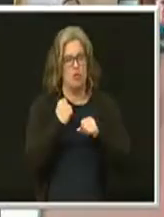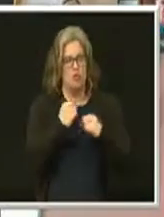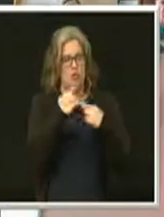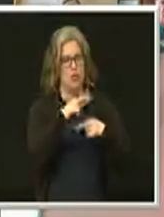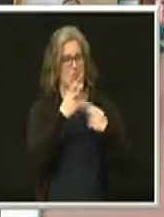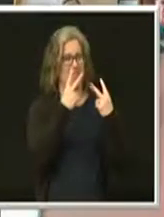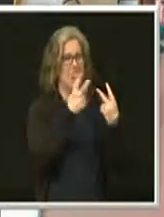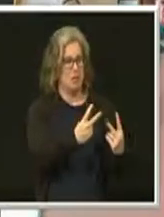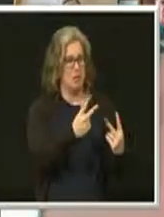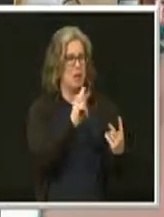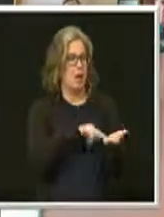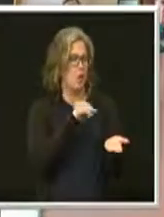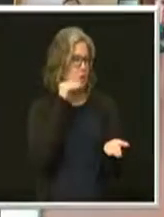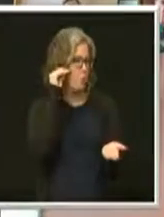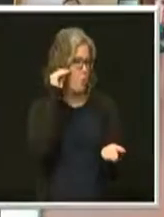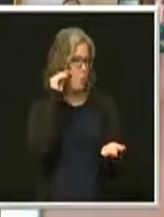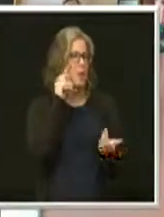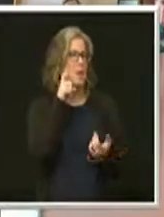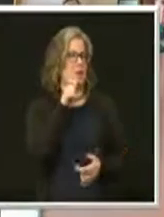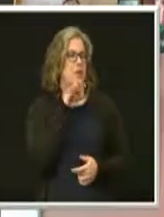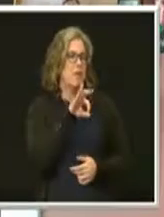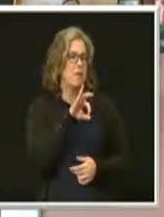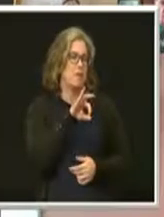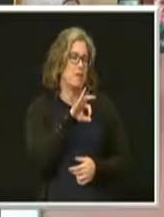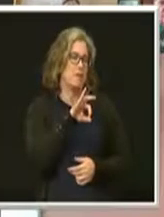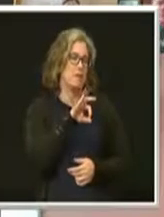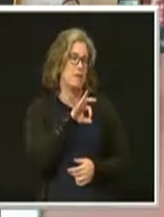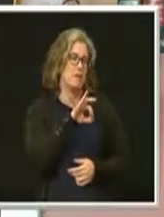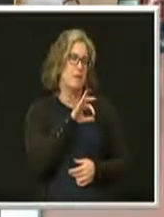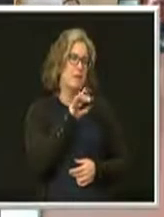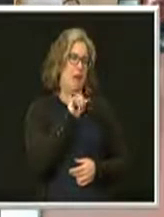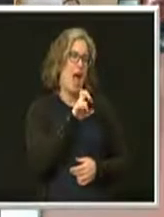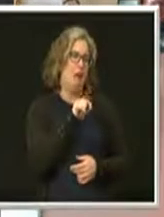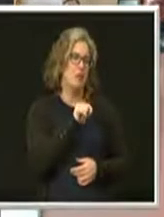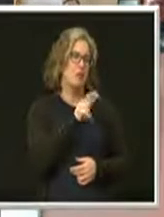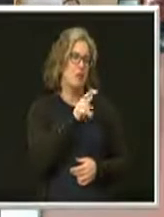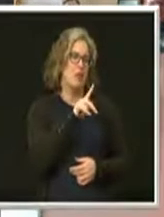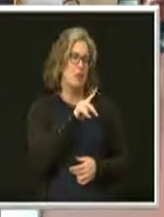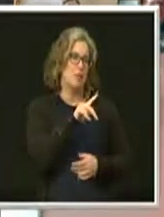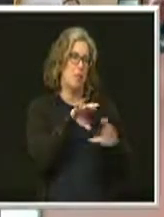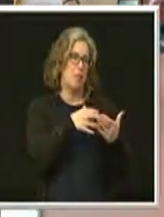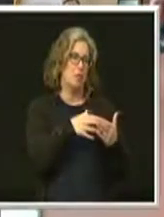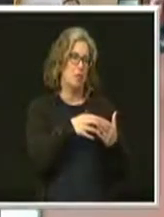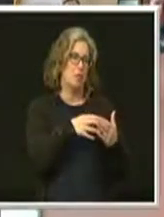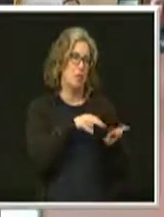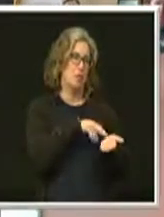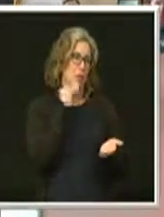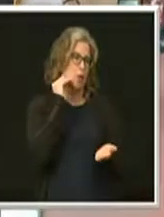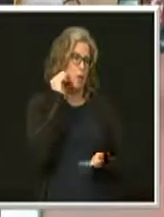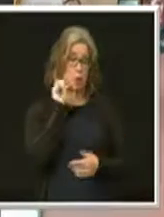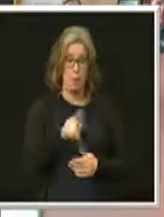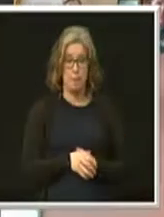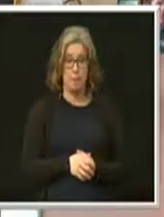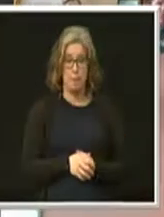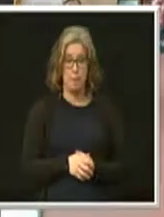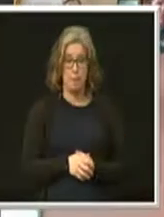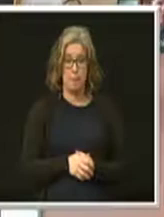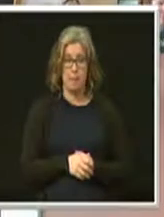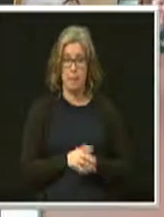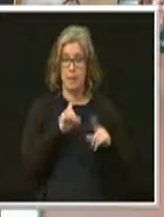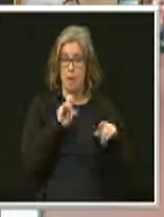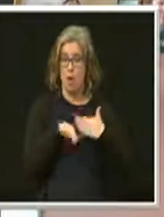of visiting at our nursing homes because of the nature of the at-risk population in the nursing homes. Okay, that answers all of